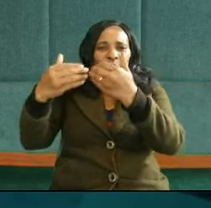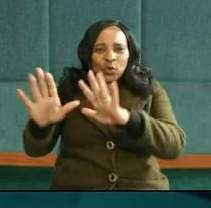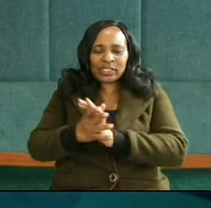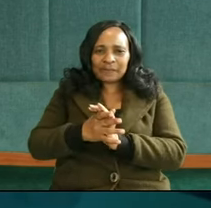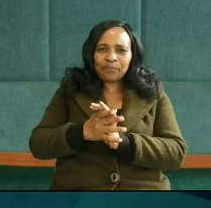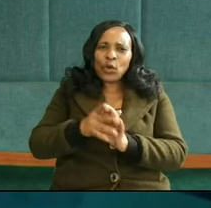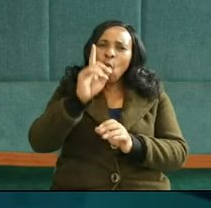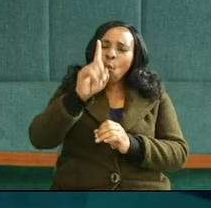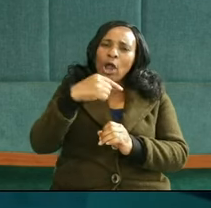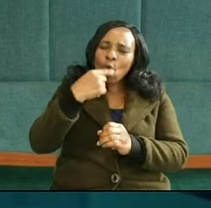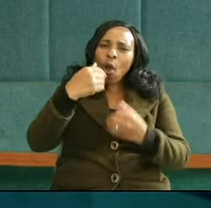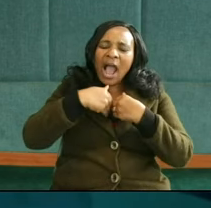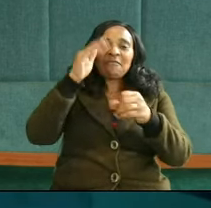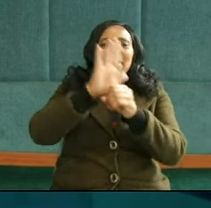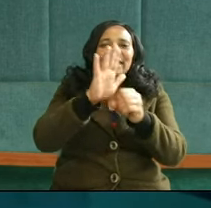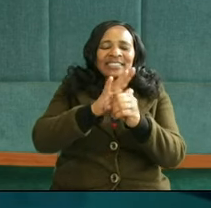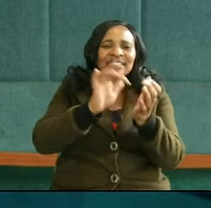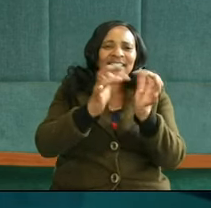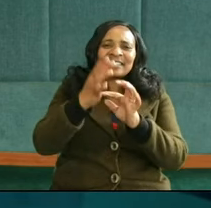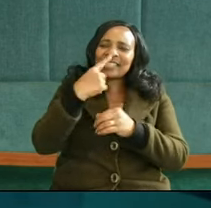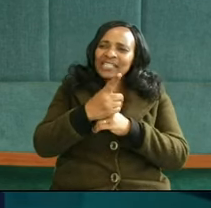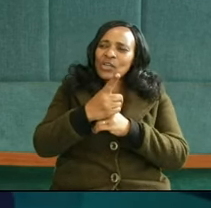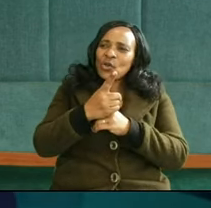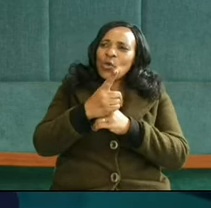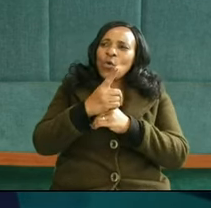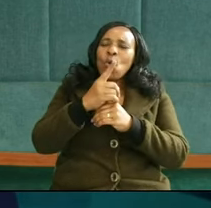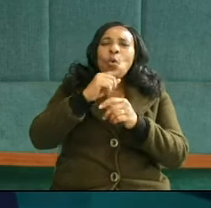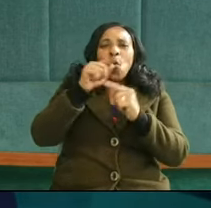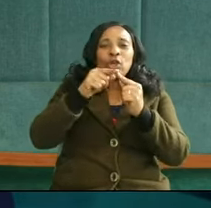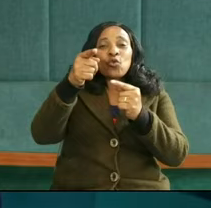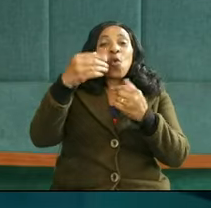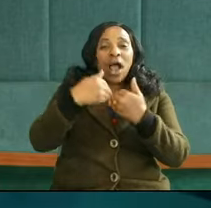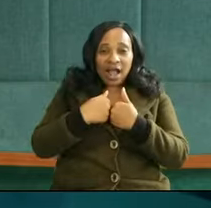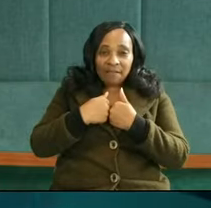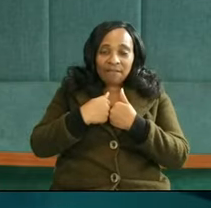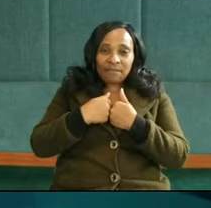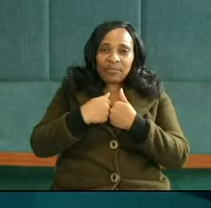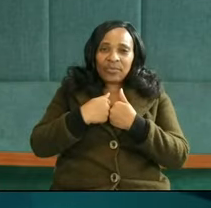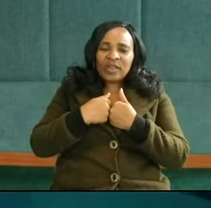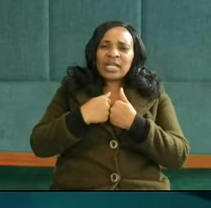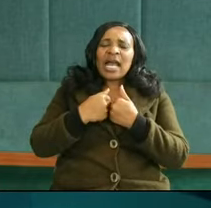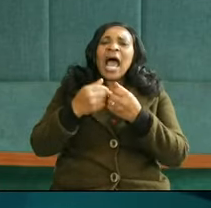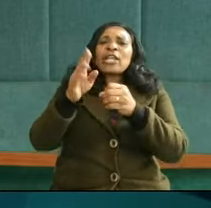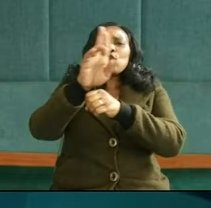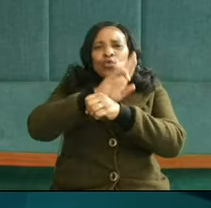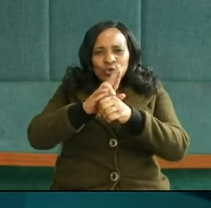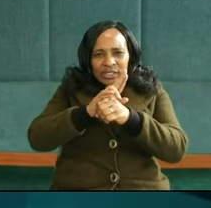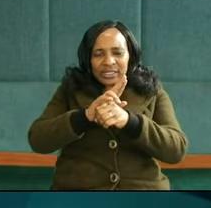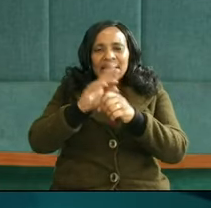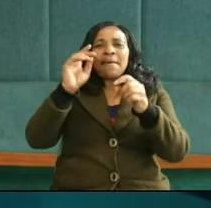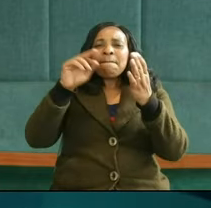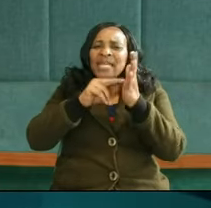to the one who had much. Jesus saying that when we have but it is not appreciated, when we hear the word and we don't